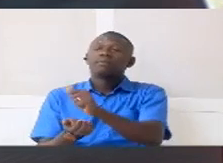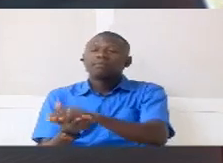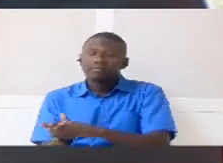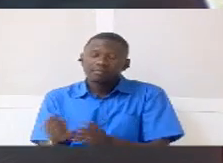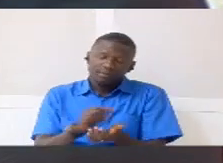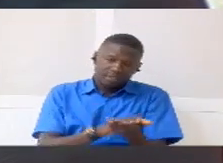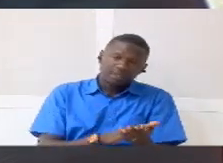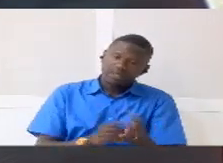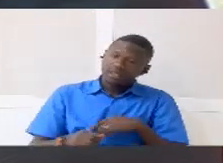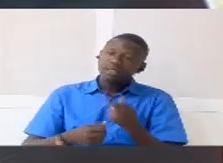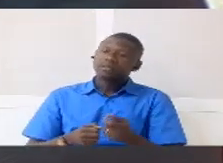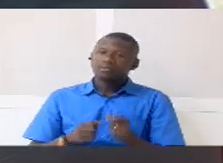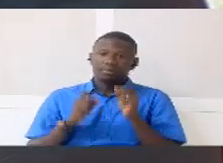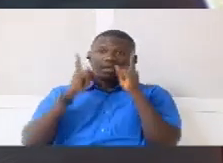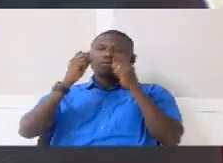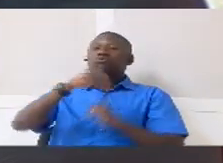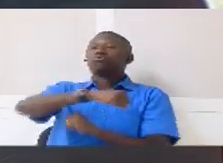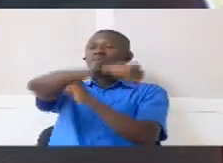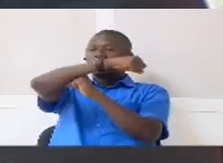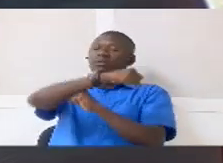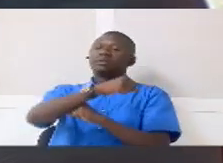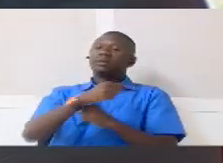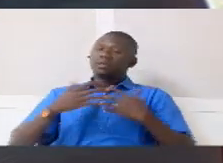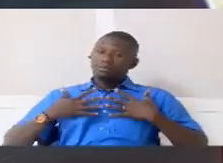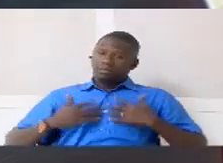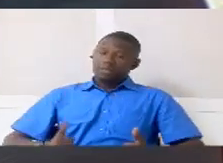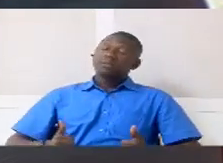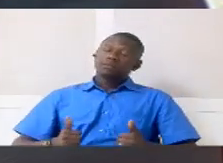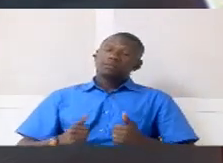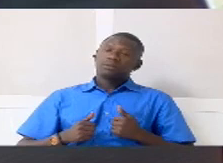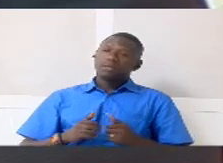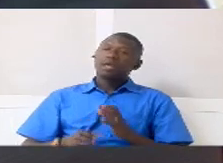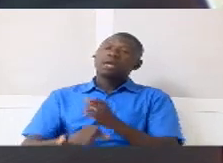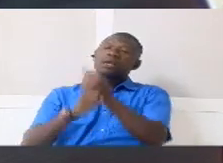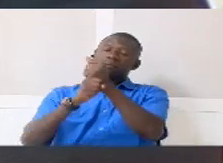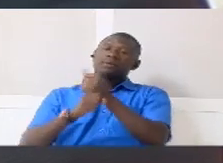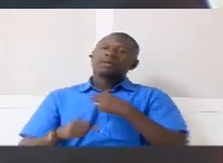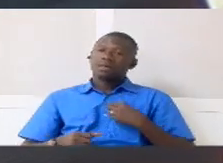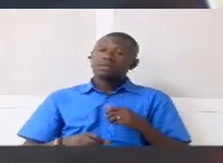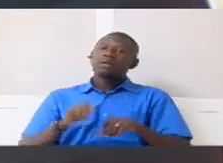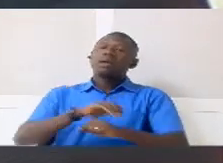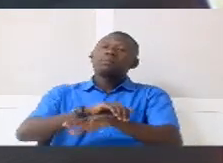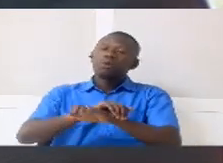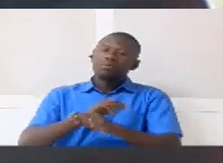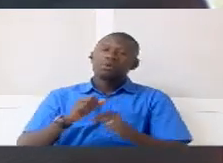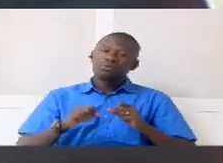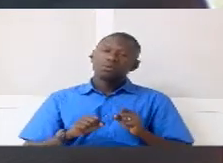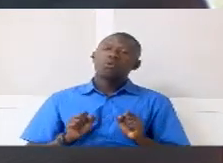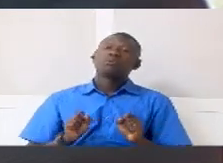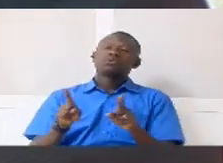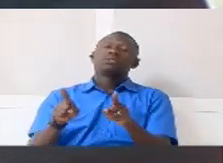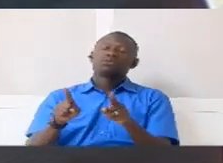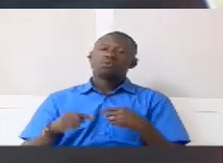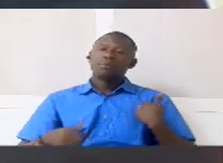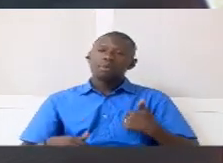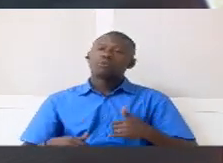livelihood support, medical and educational assistance, and employment opportunities to victims.